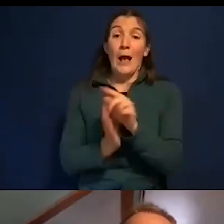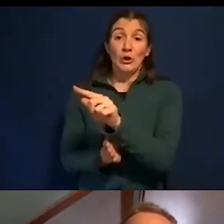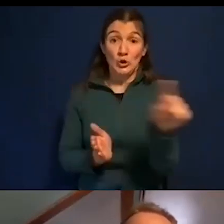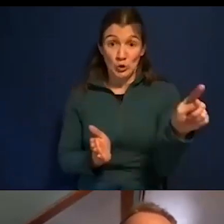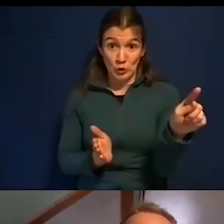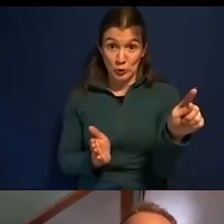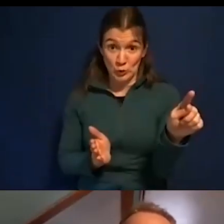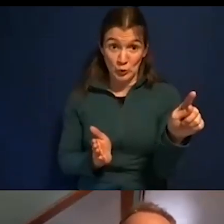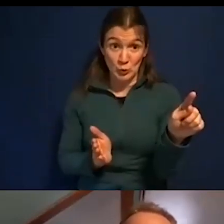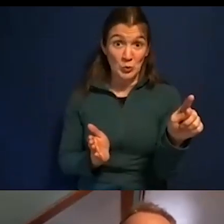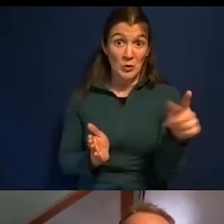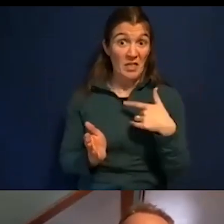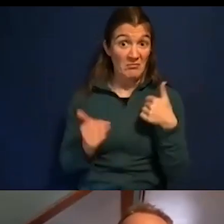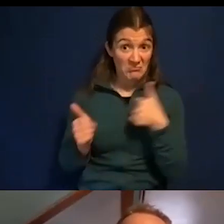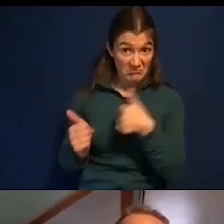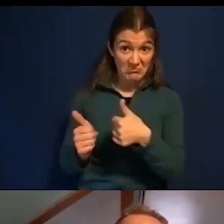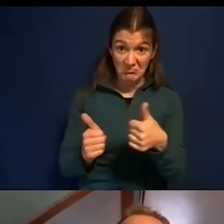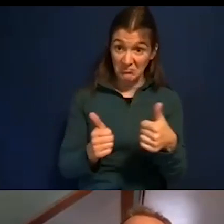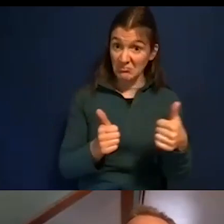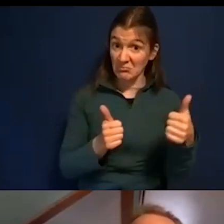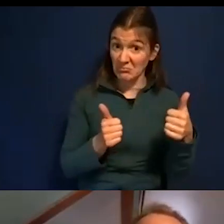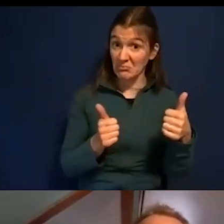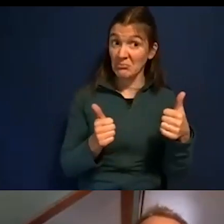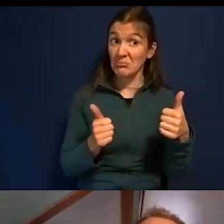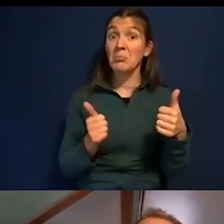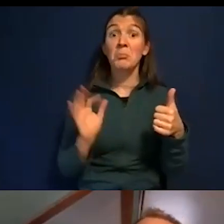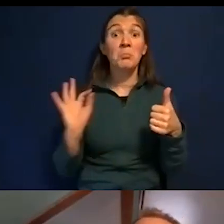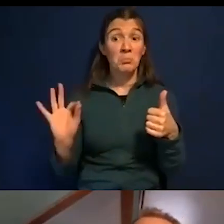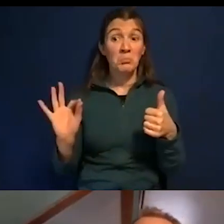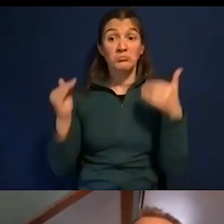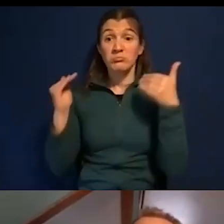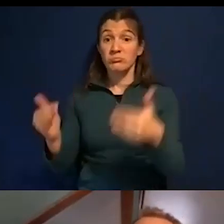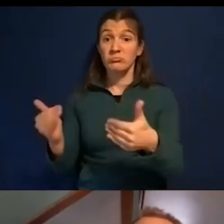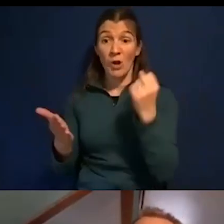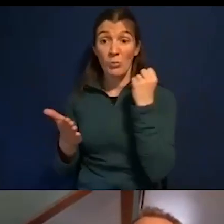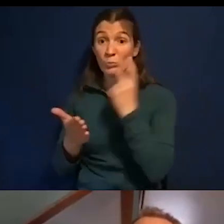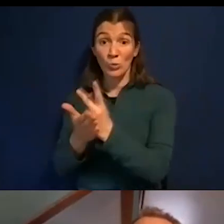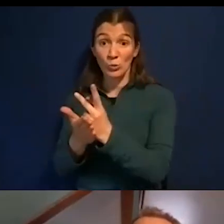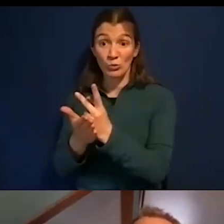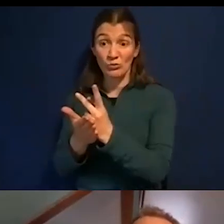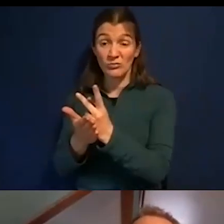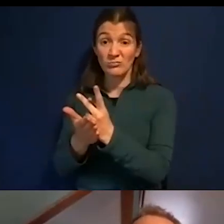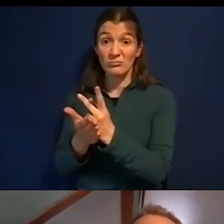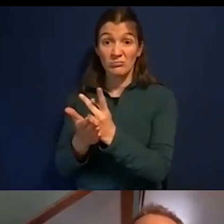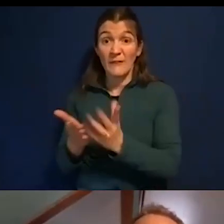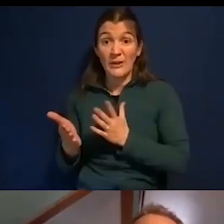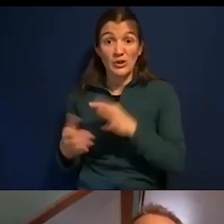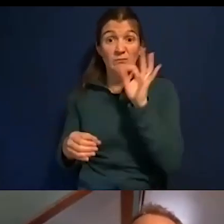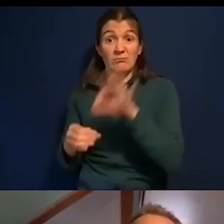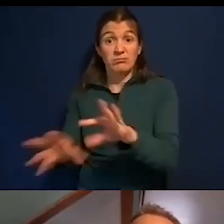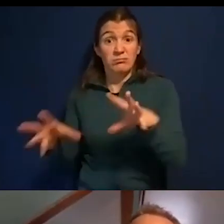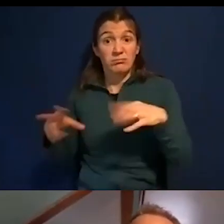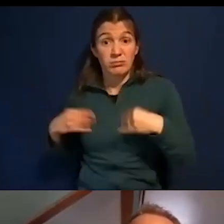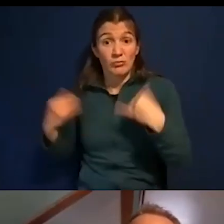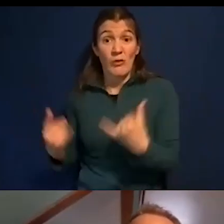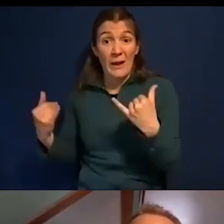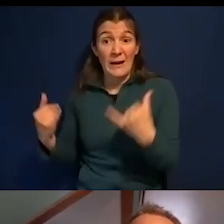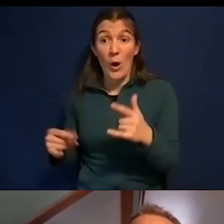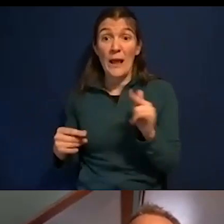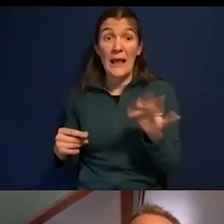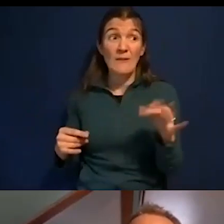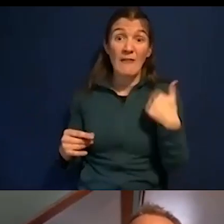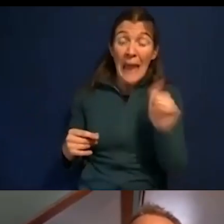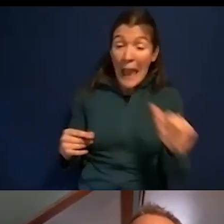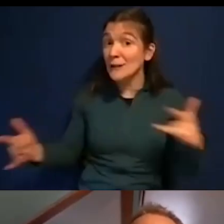we bump into an issue that creates a concern for you, that you actually take the official action of adopting this budget for